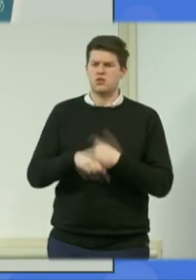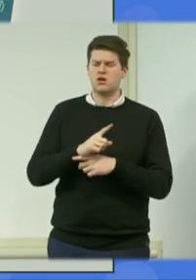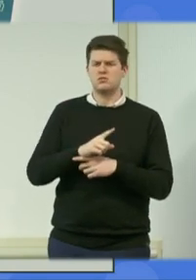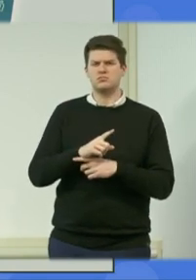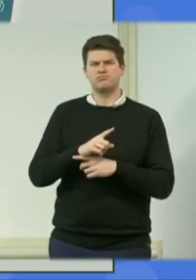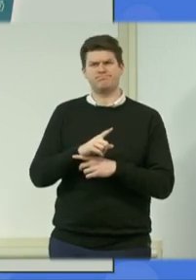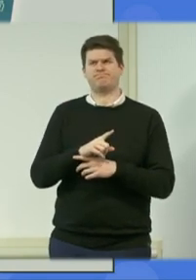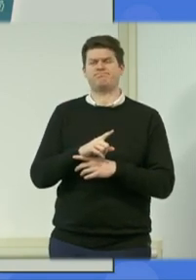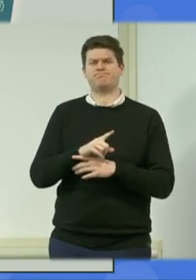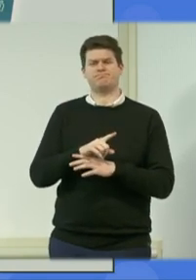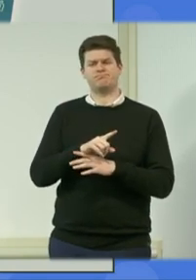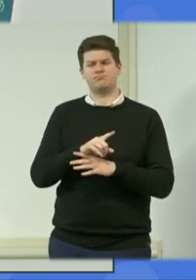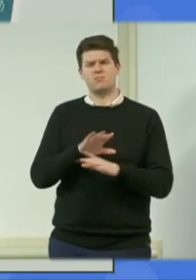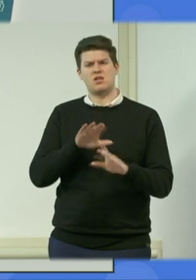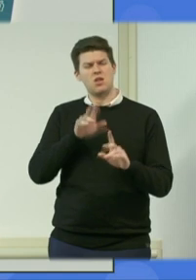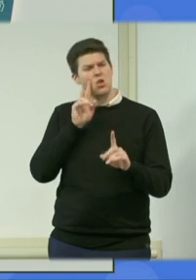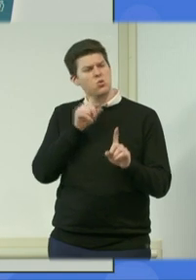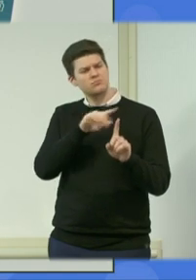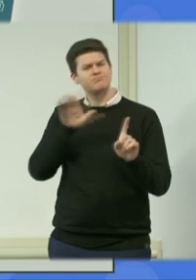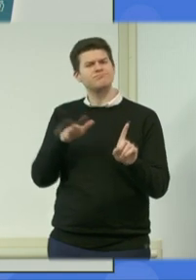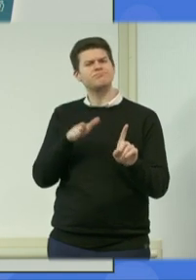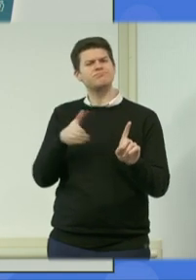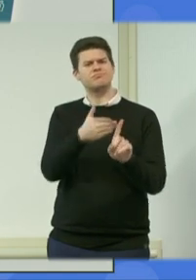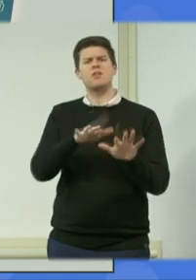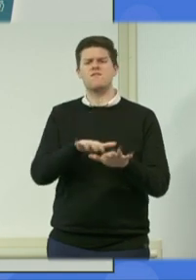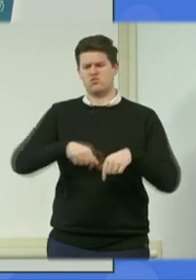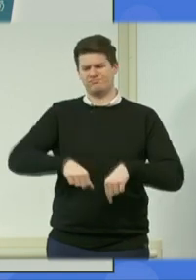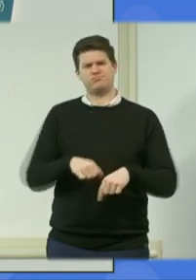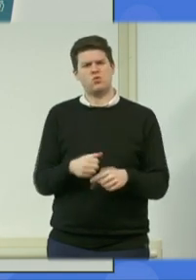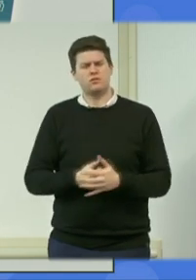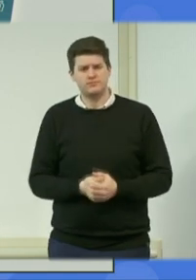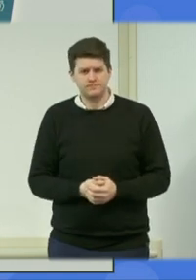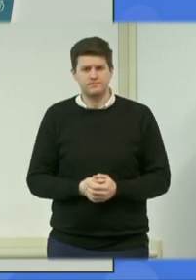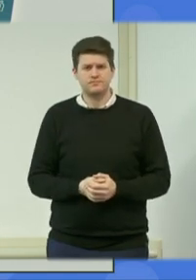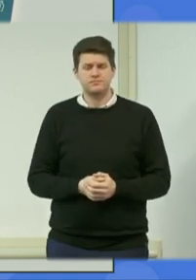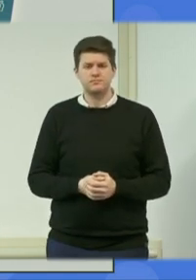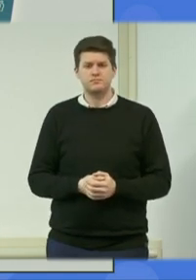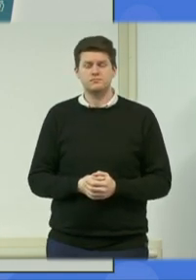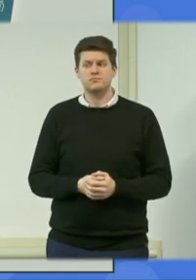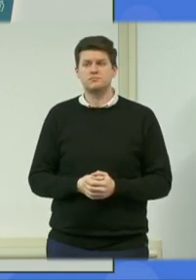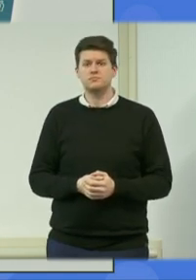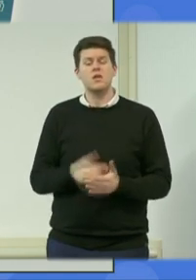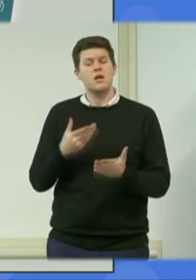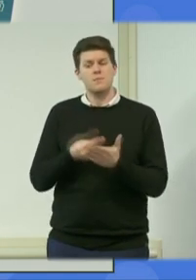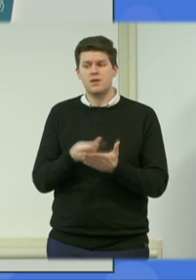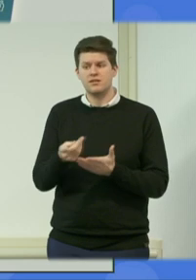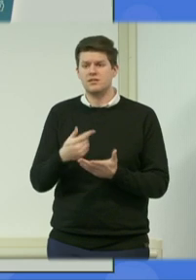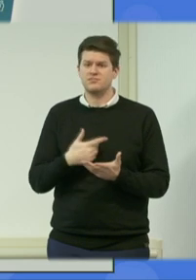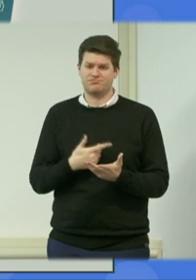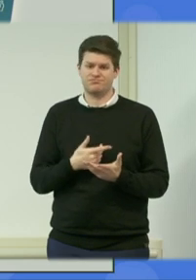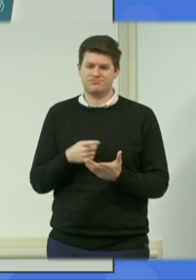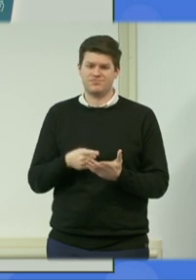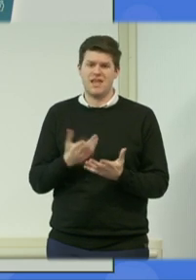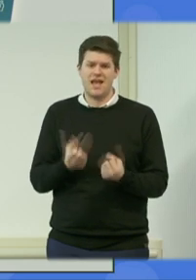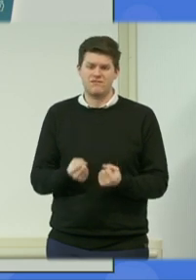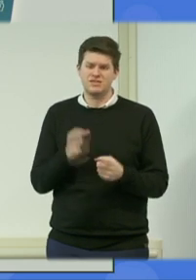for me, it's really important to remember that the money is not an end in itself. The money is designed to do stuff. We spend it on